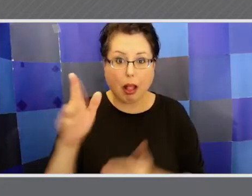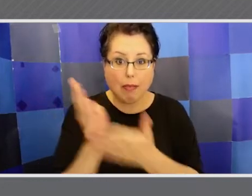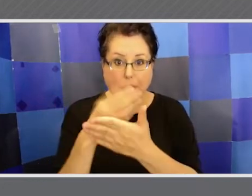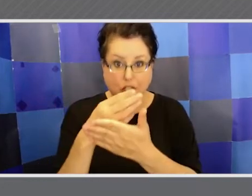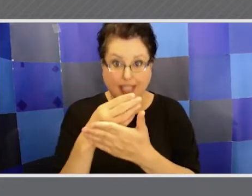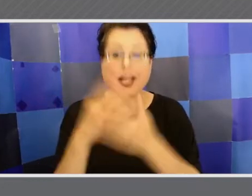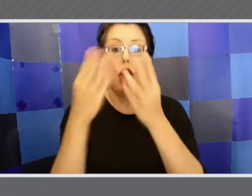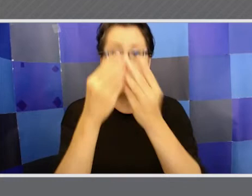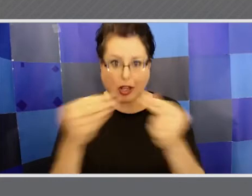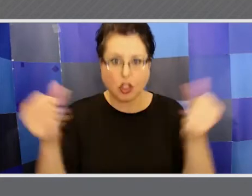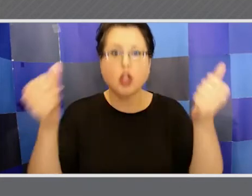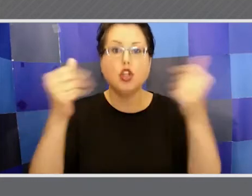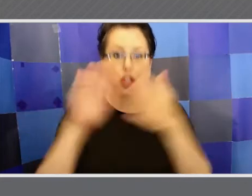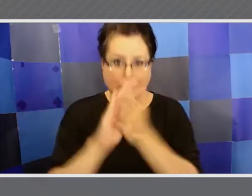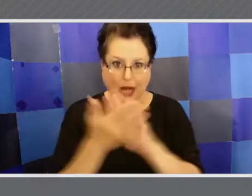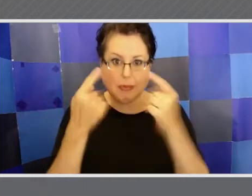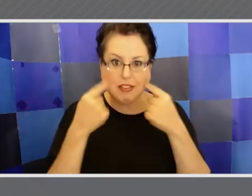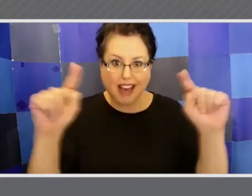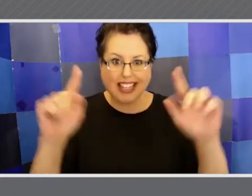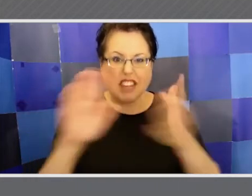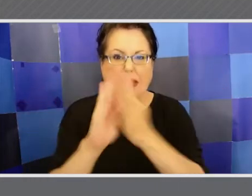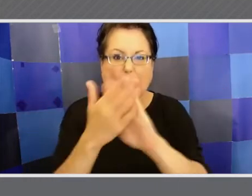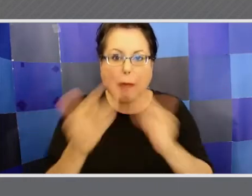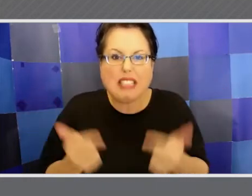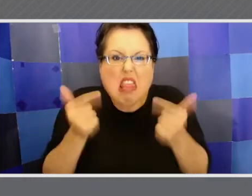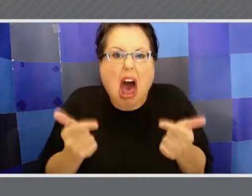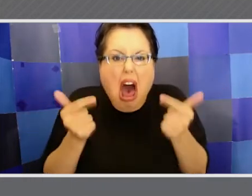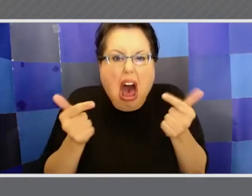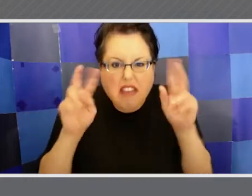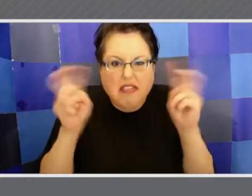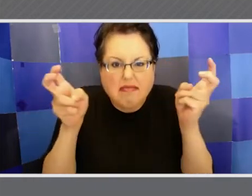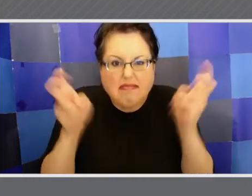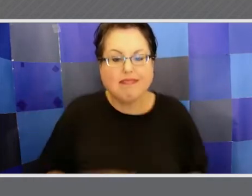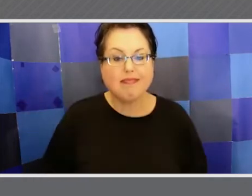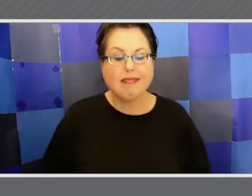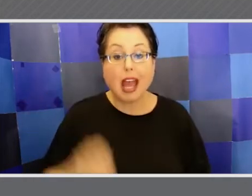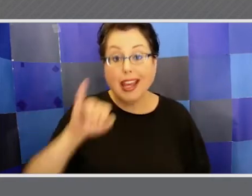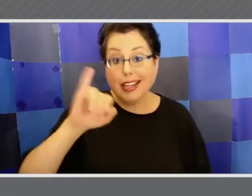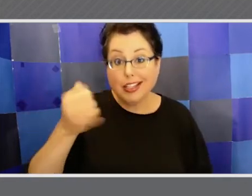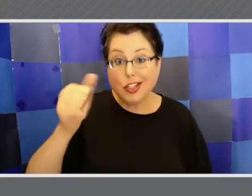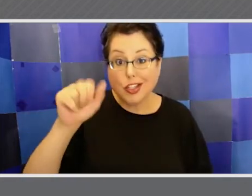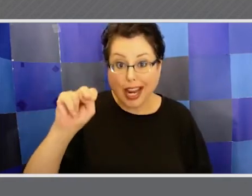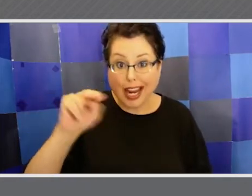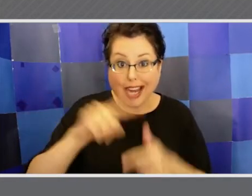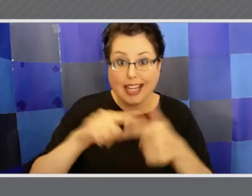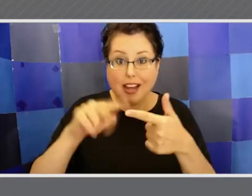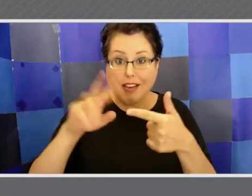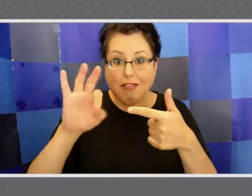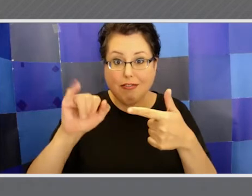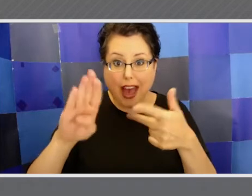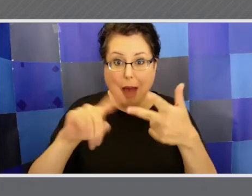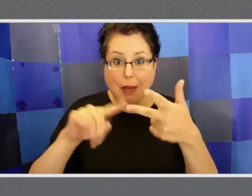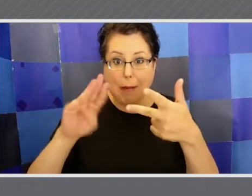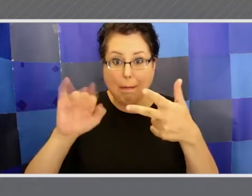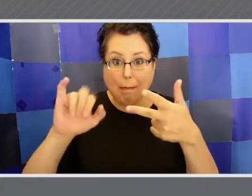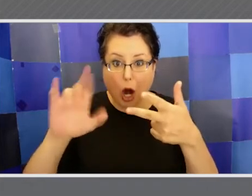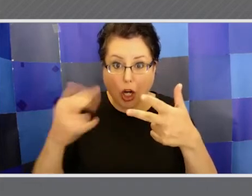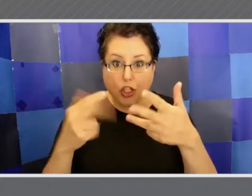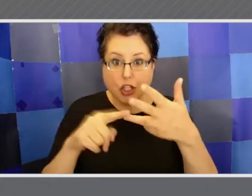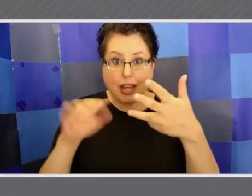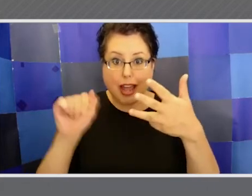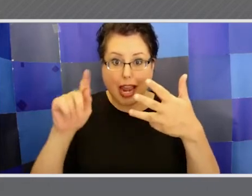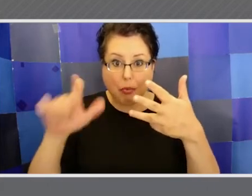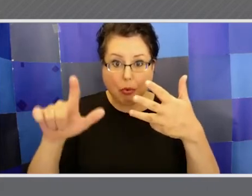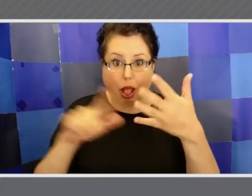becomes effective and they go live. January, February, March, April, May. On the operating side,